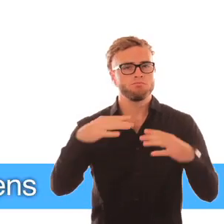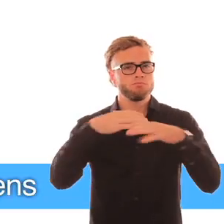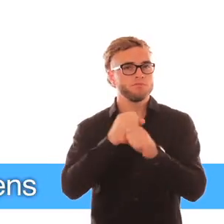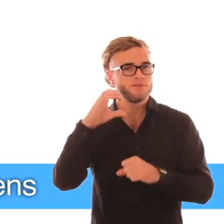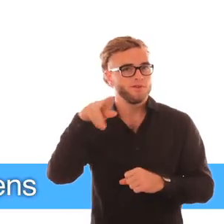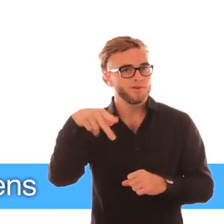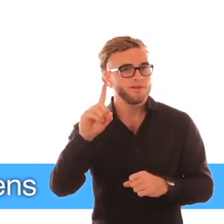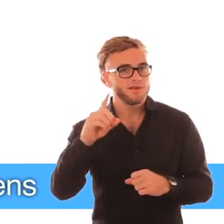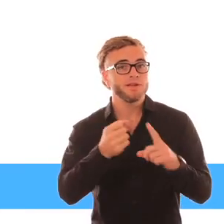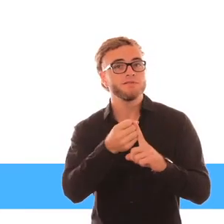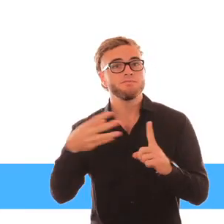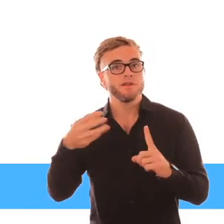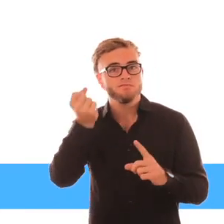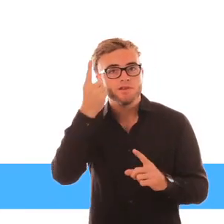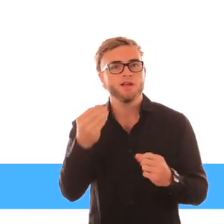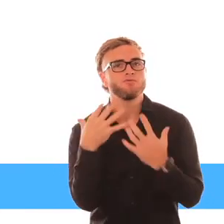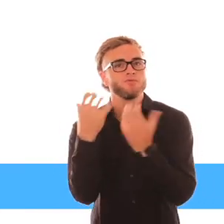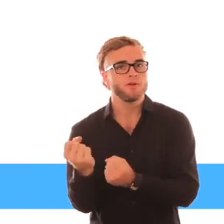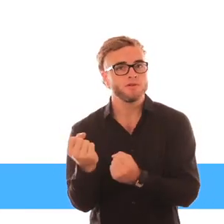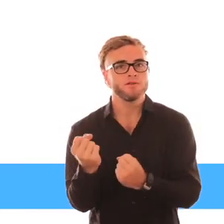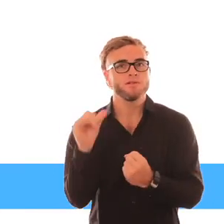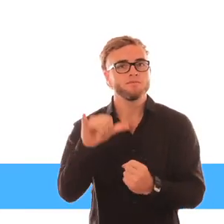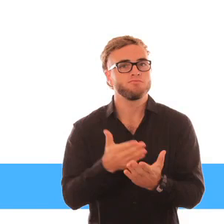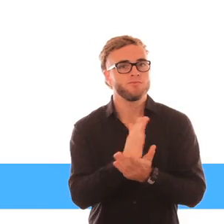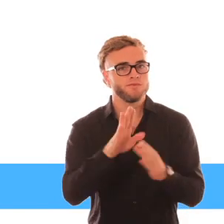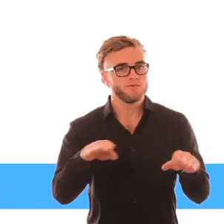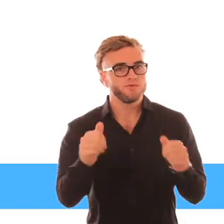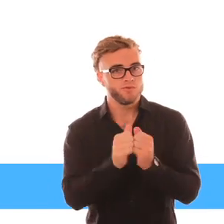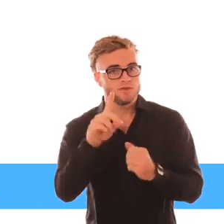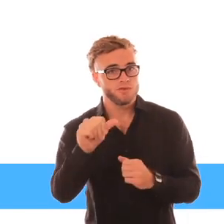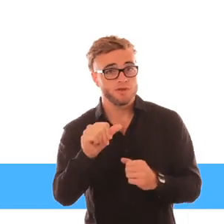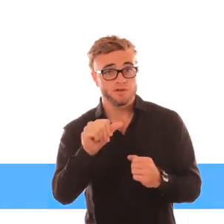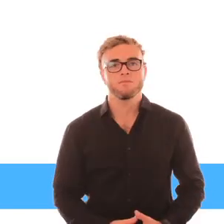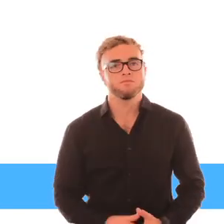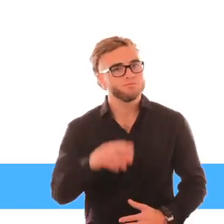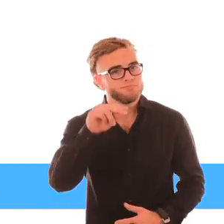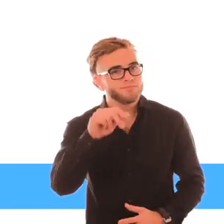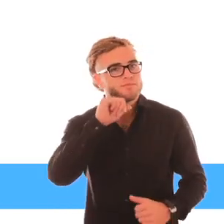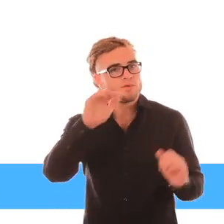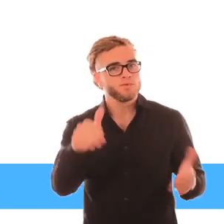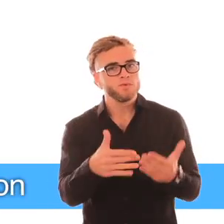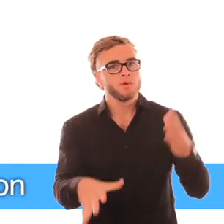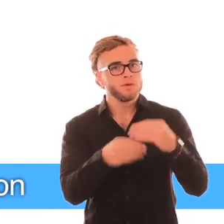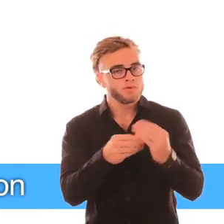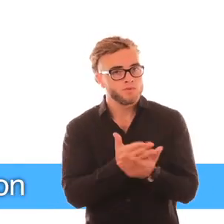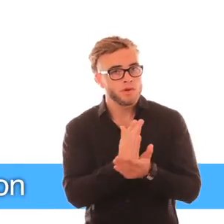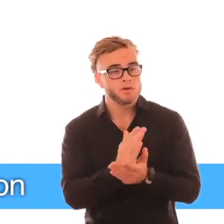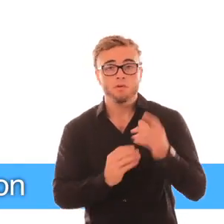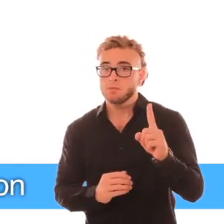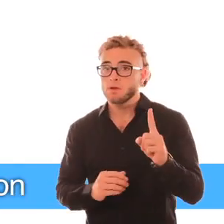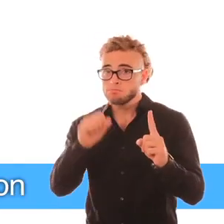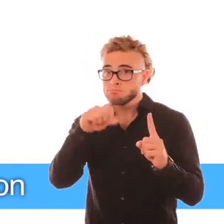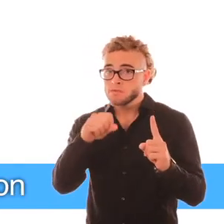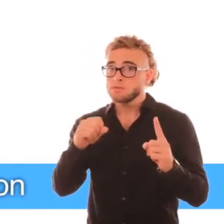CRPD, expands the understanding and strengthens the rights of children with disabilities. It does not introduce additional rights, but it does impose